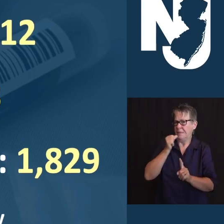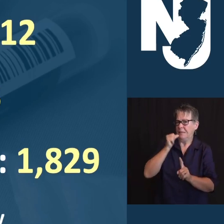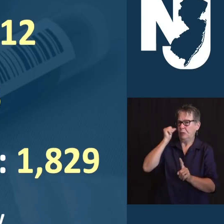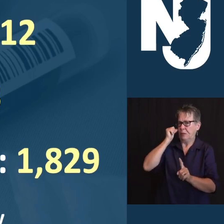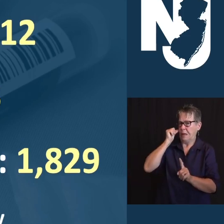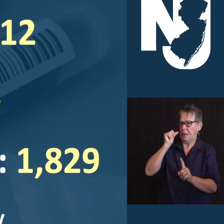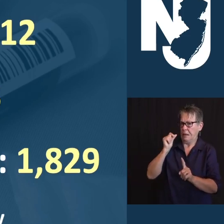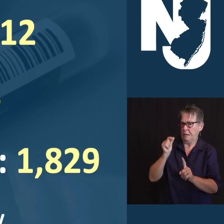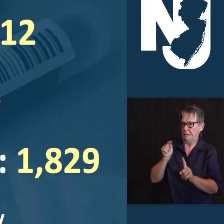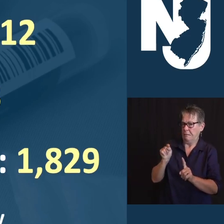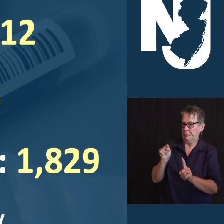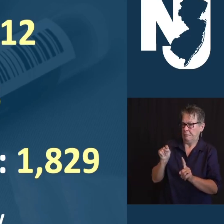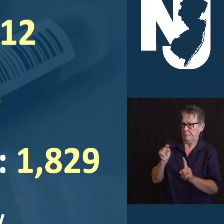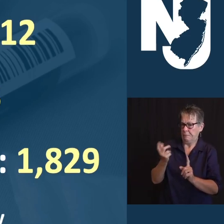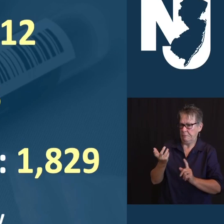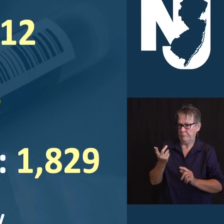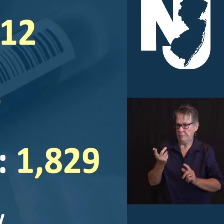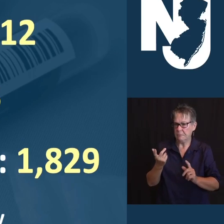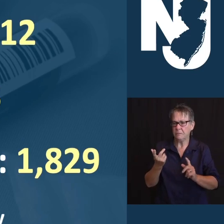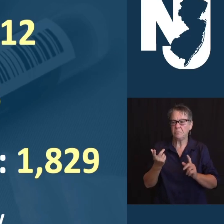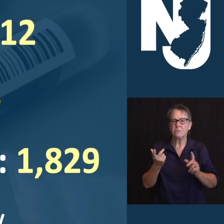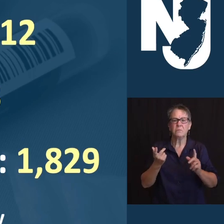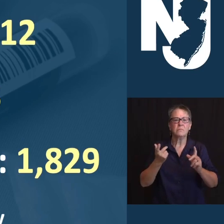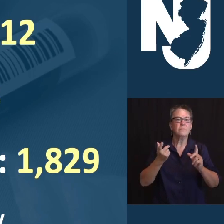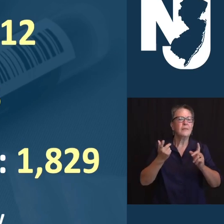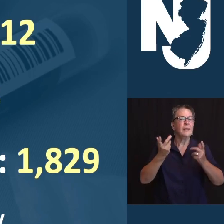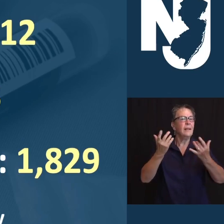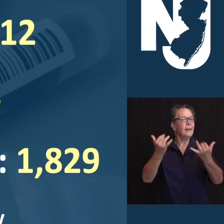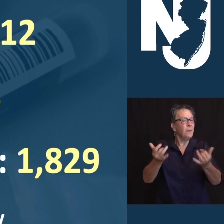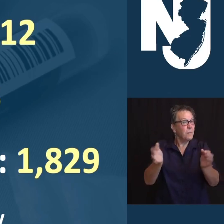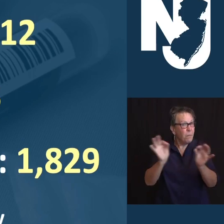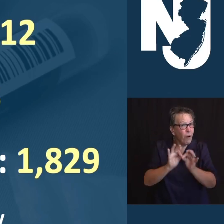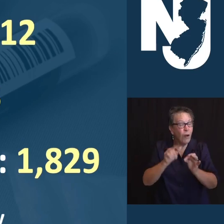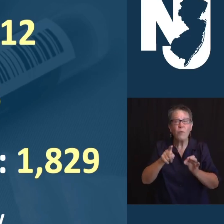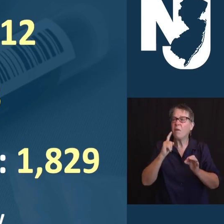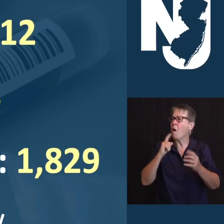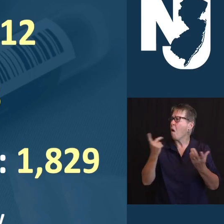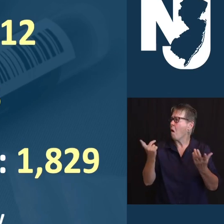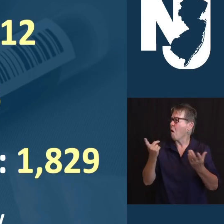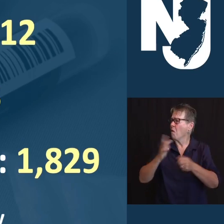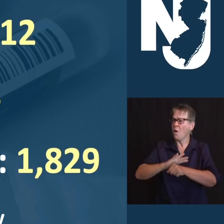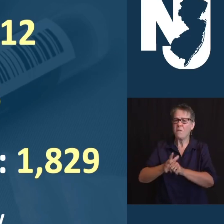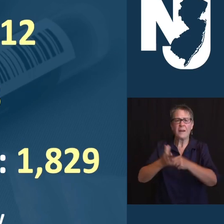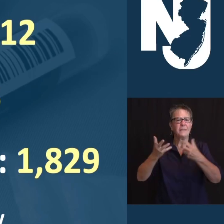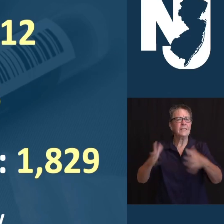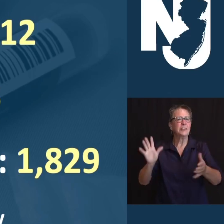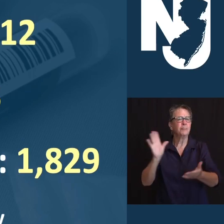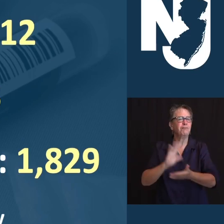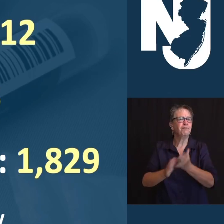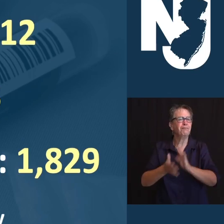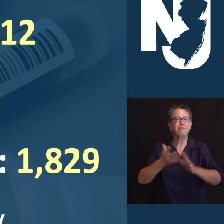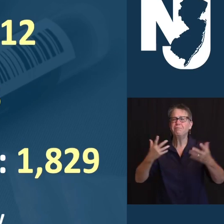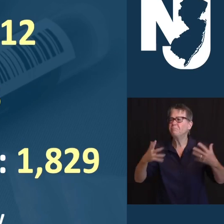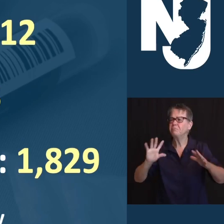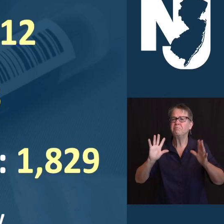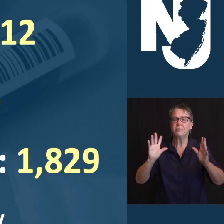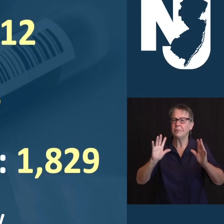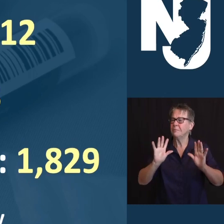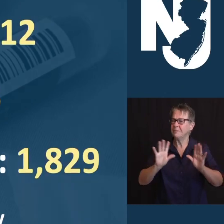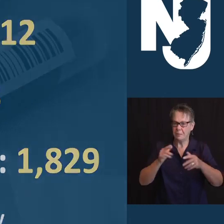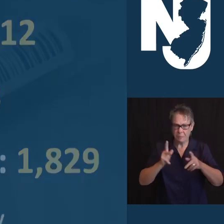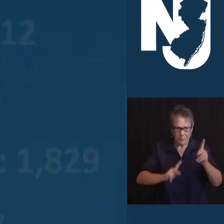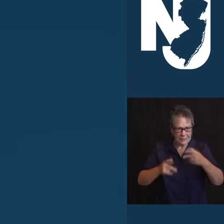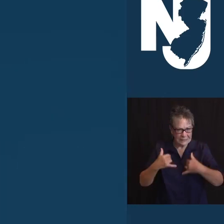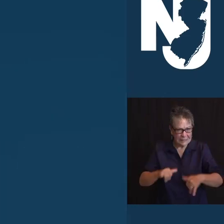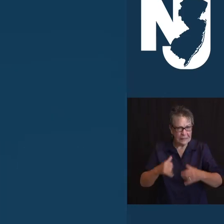attention. Or you're not one of the families who have suffered a loss, and with that, let's memorialize a few of those blessed souls we've lost. We're